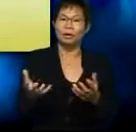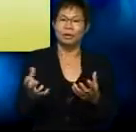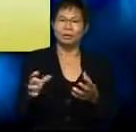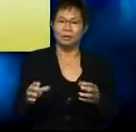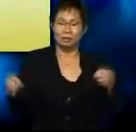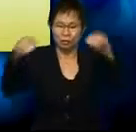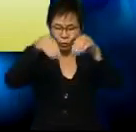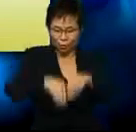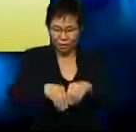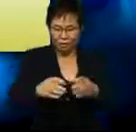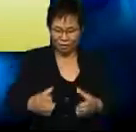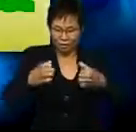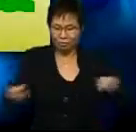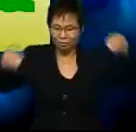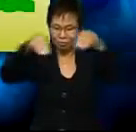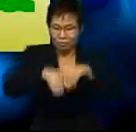together in a container.